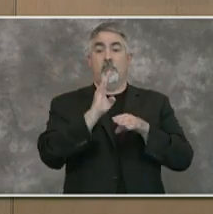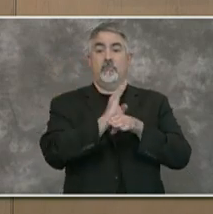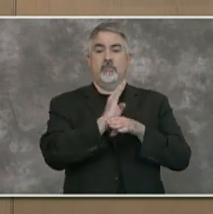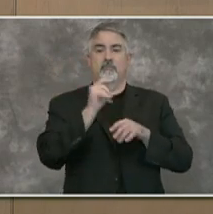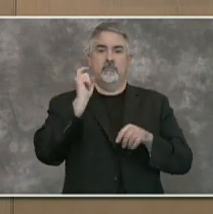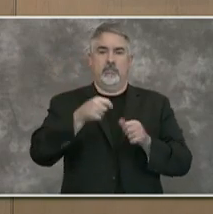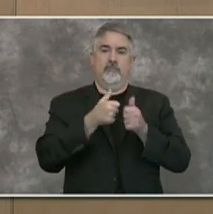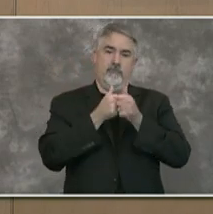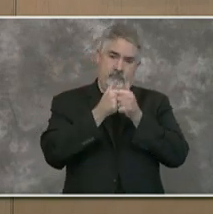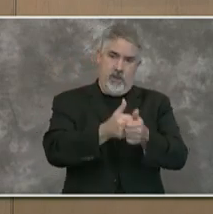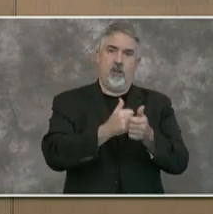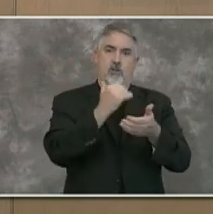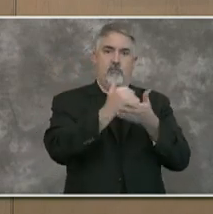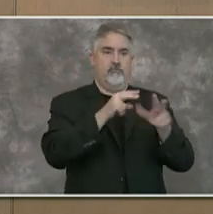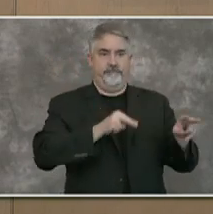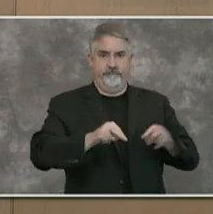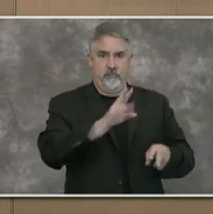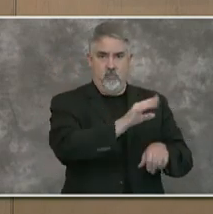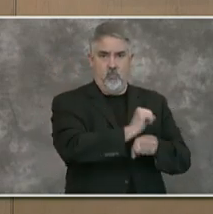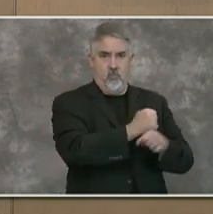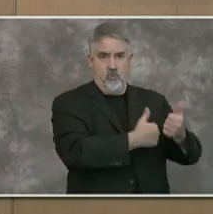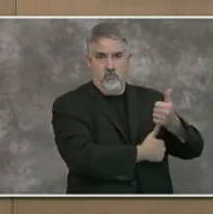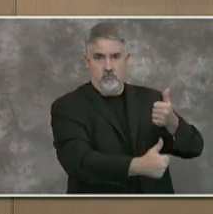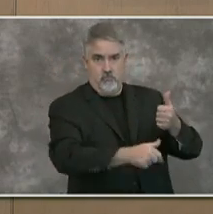for monitoring patients, or rather